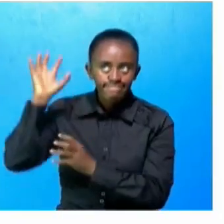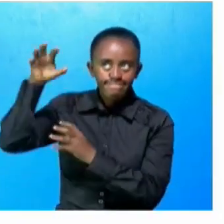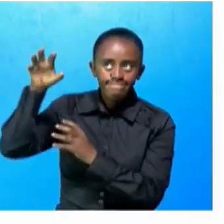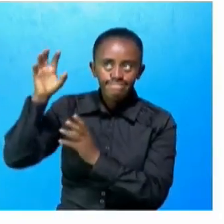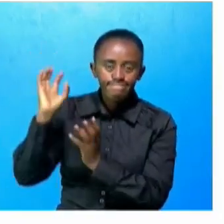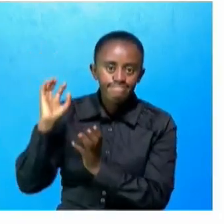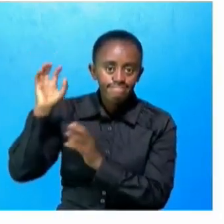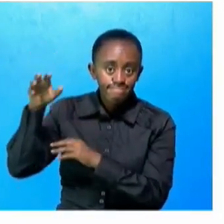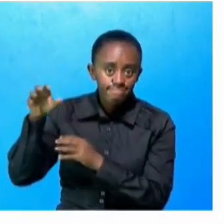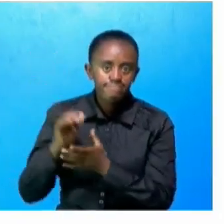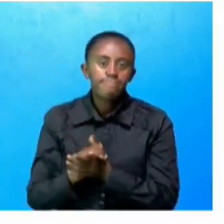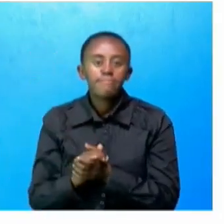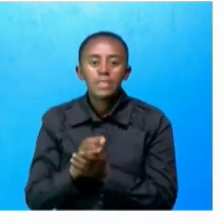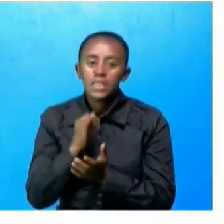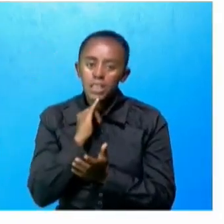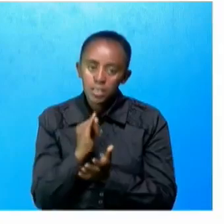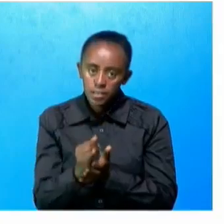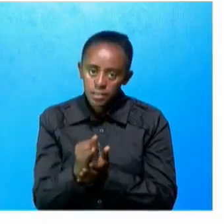is